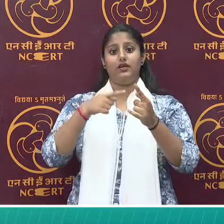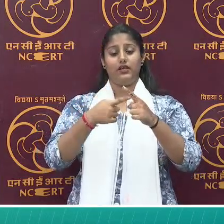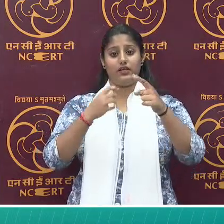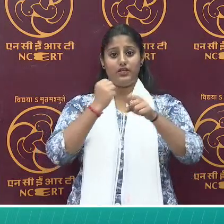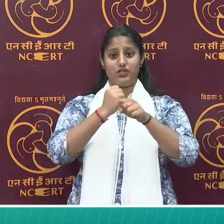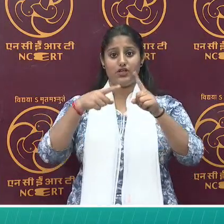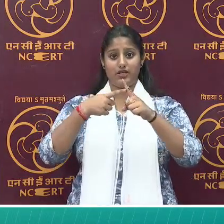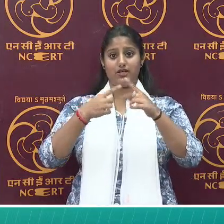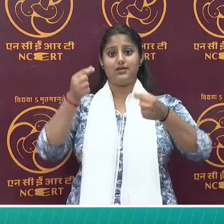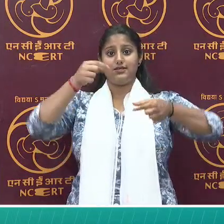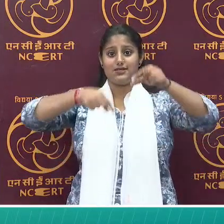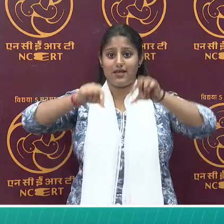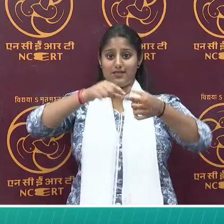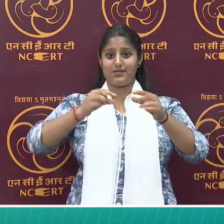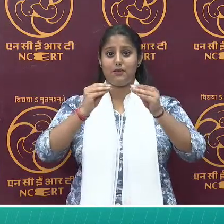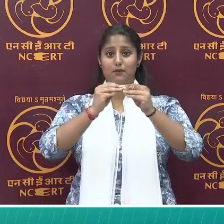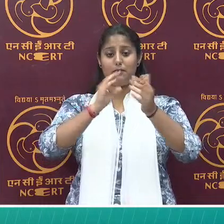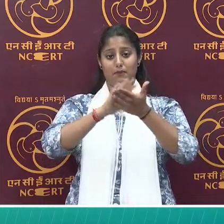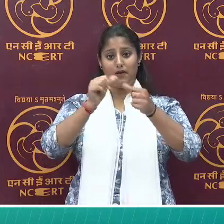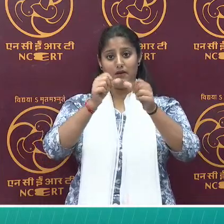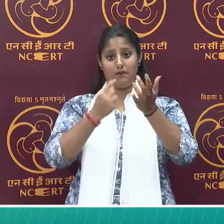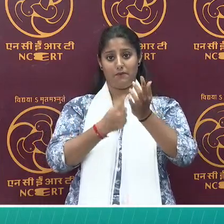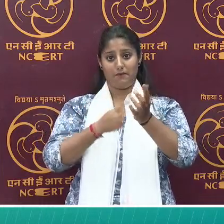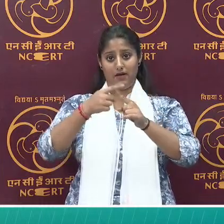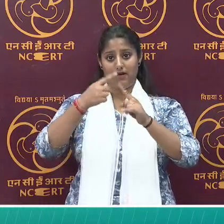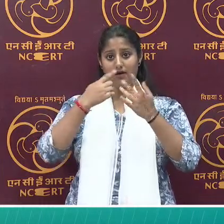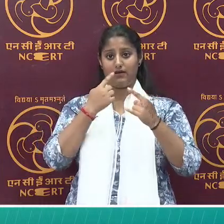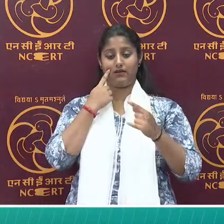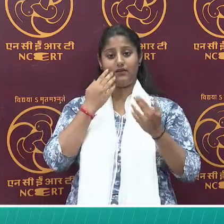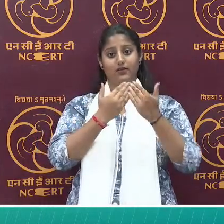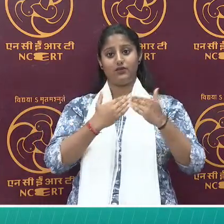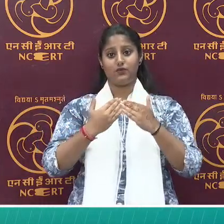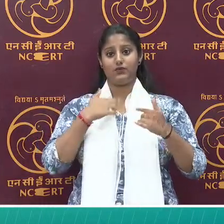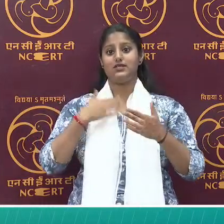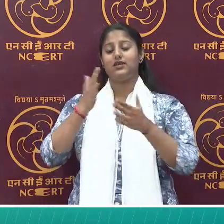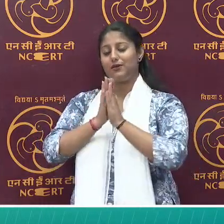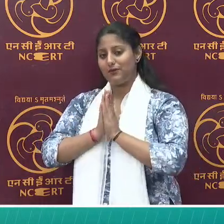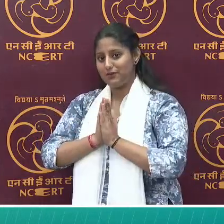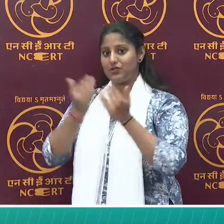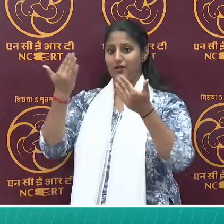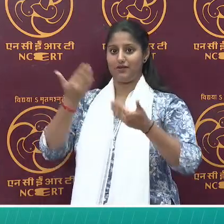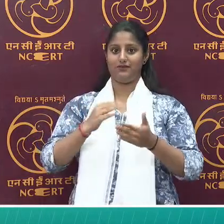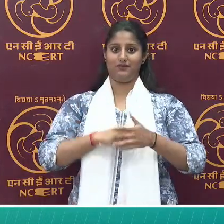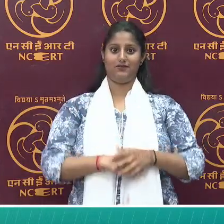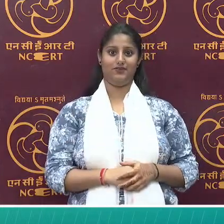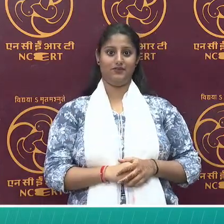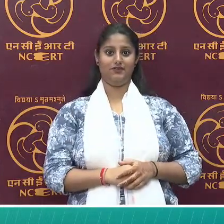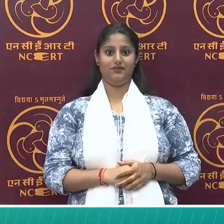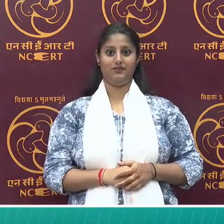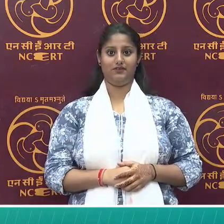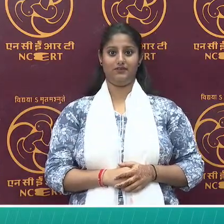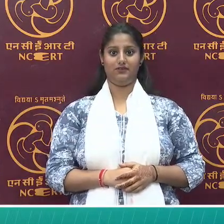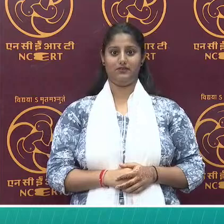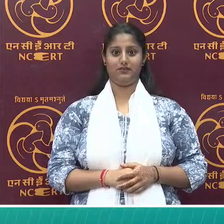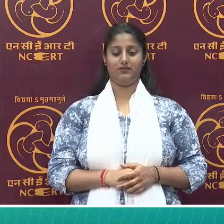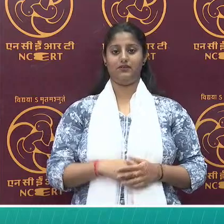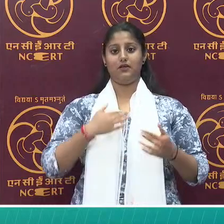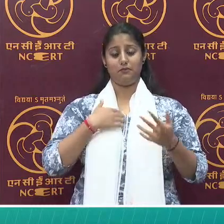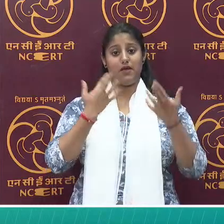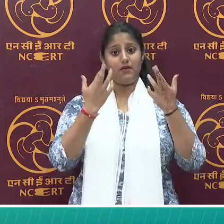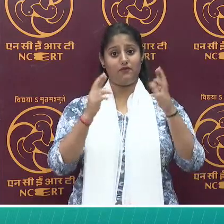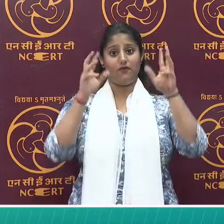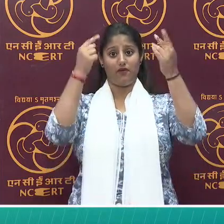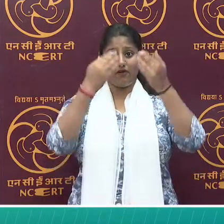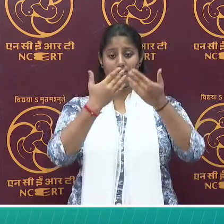Bharti Public School, GRH Marg. Ma'am, namaskar, very welcome to the session. Thank you. I also wish to welcome